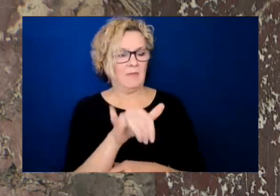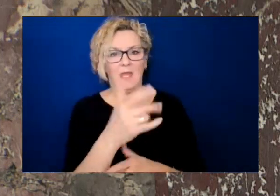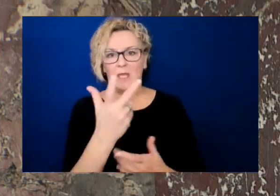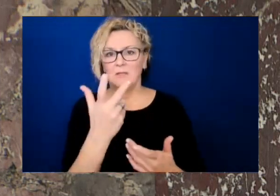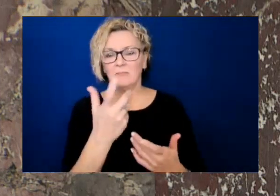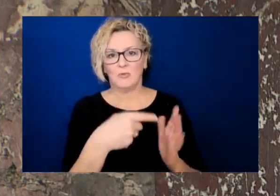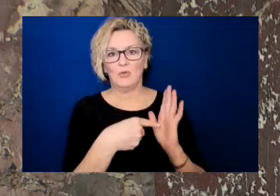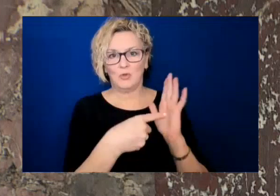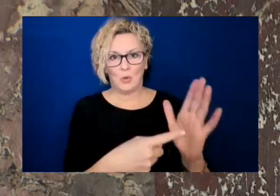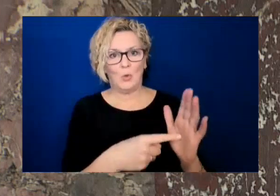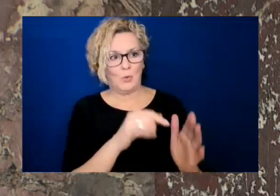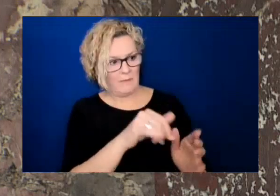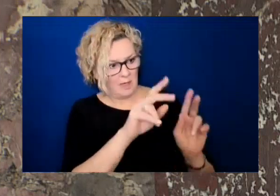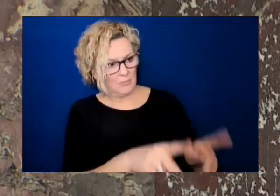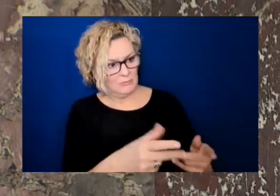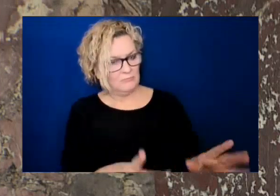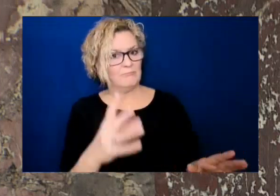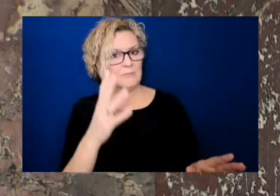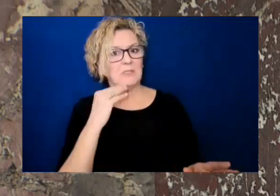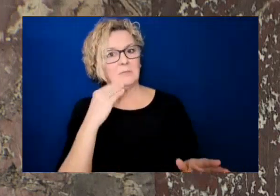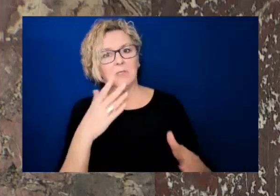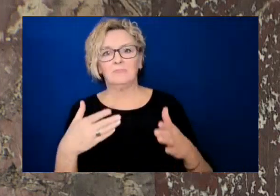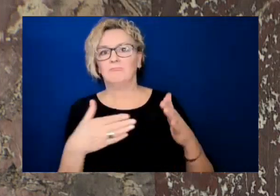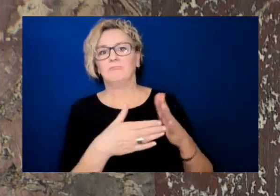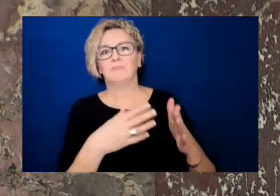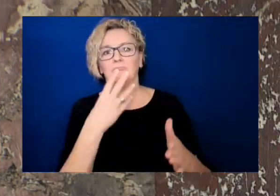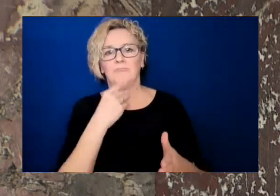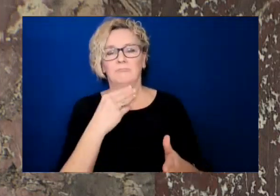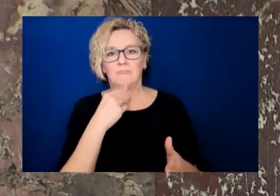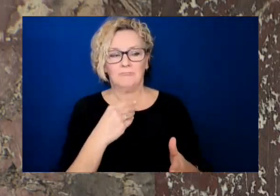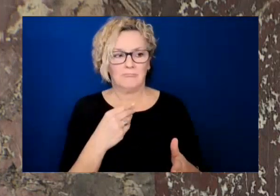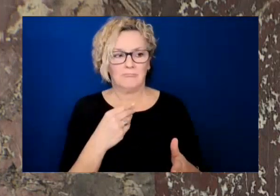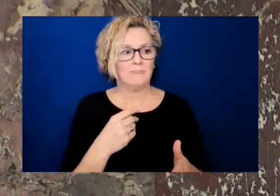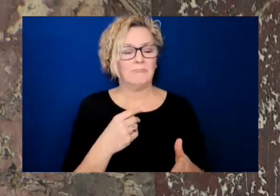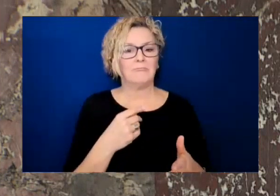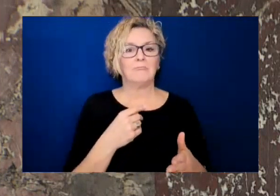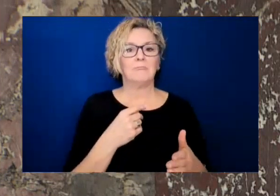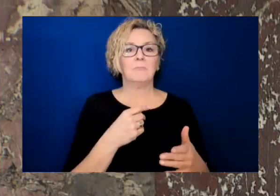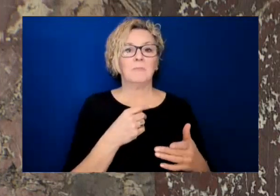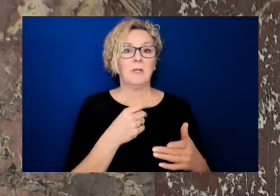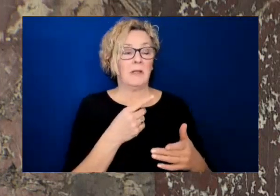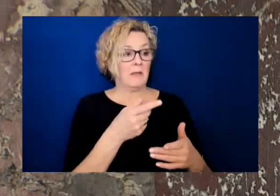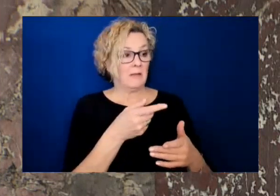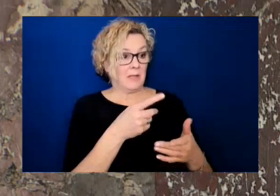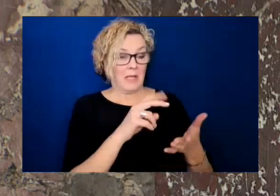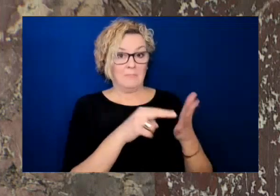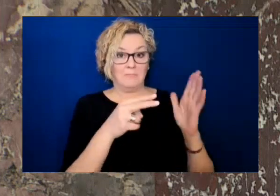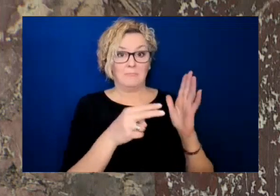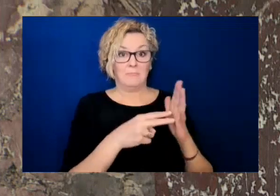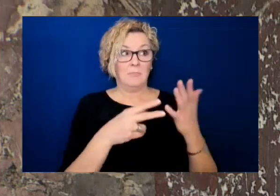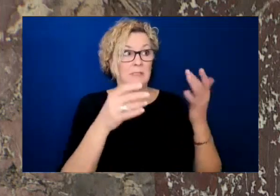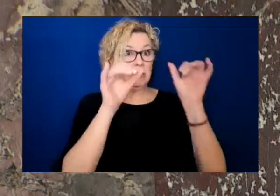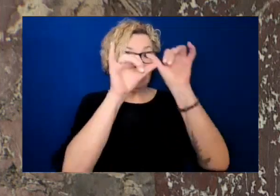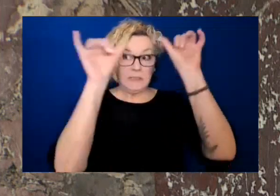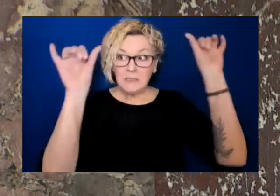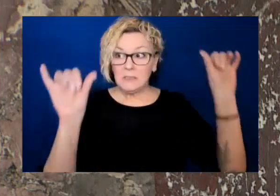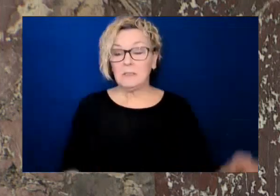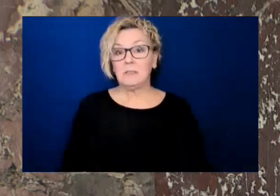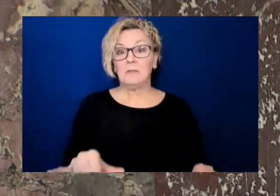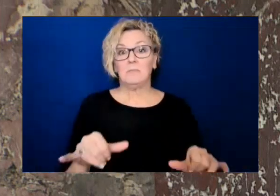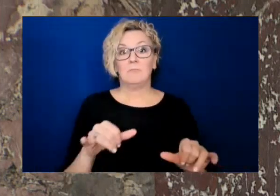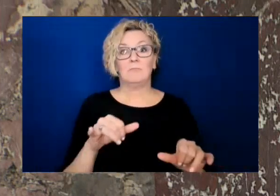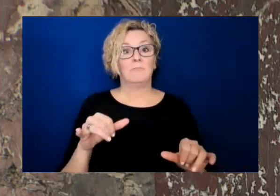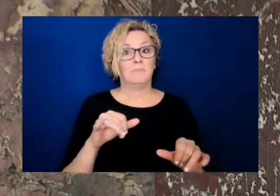government. And we have to fight hate every day. There are two communities that are hurting very badly